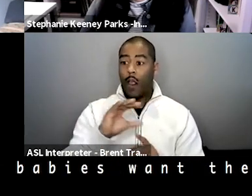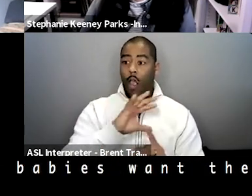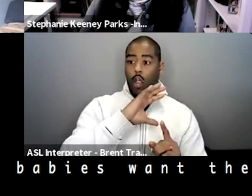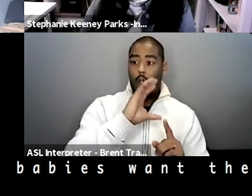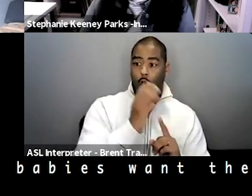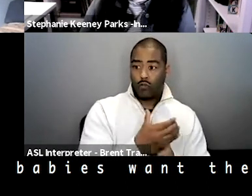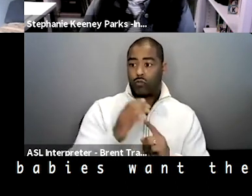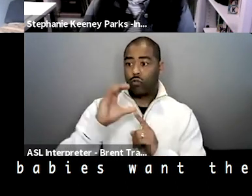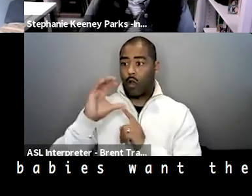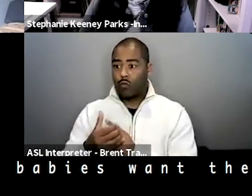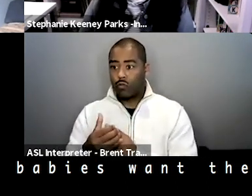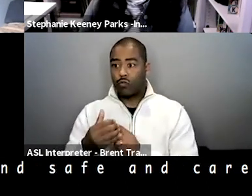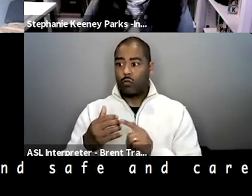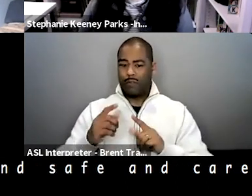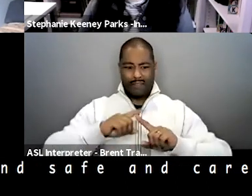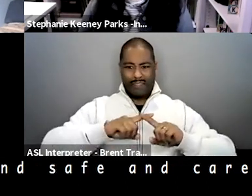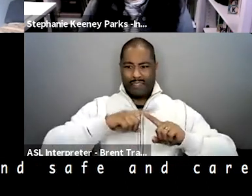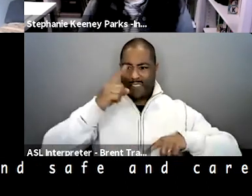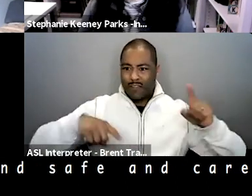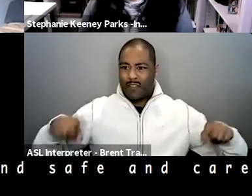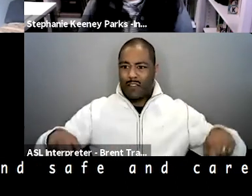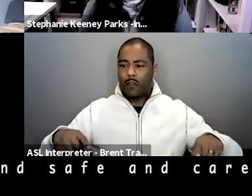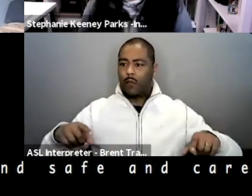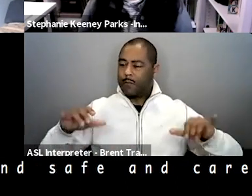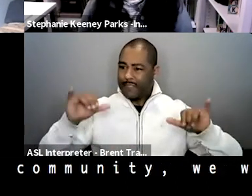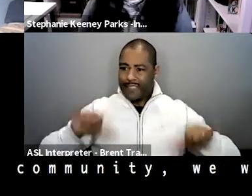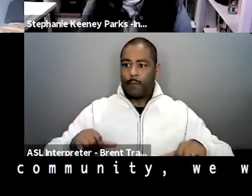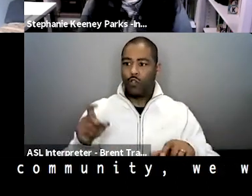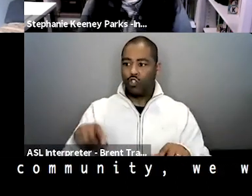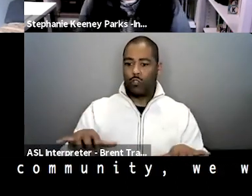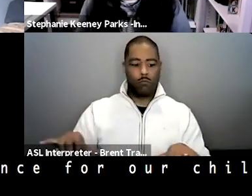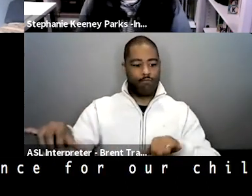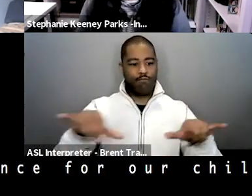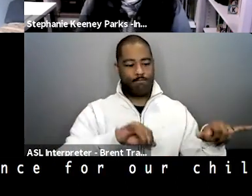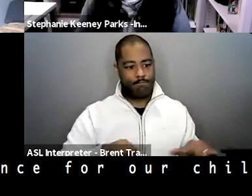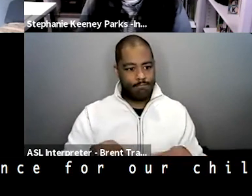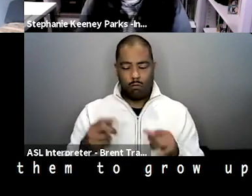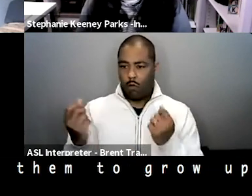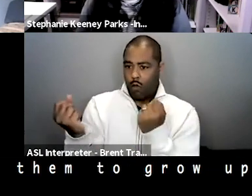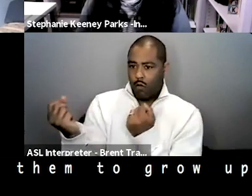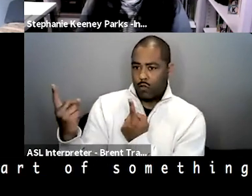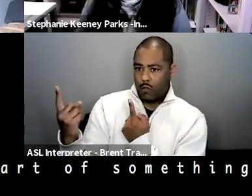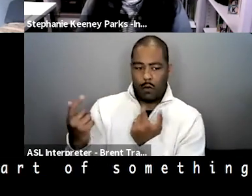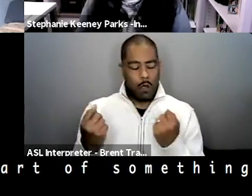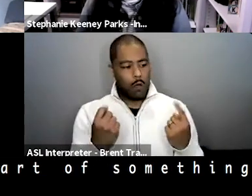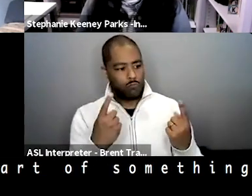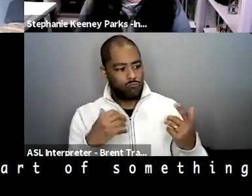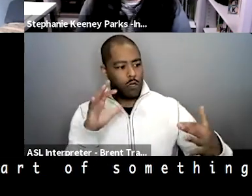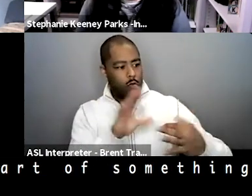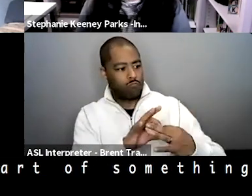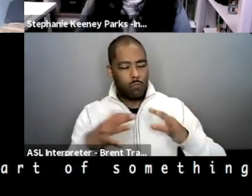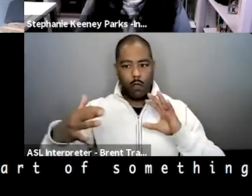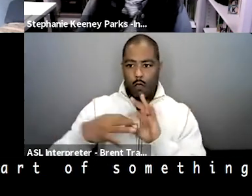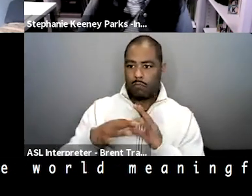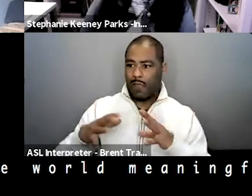of us who are raising babies want them to be loved and safe and cared for. We want community, we want acceptance for our children. We want them to